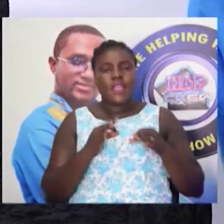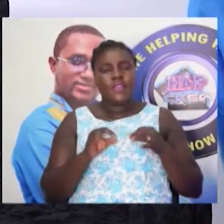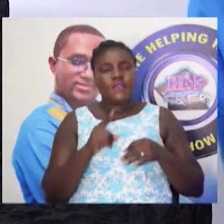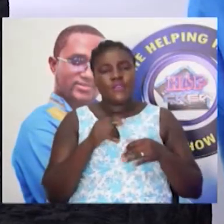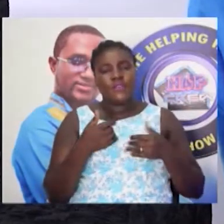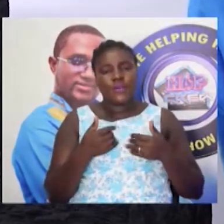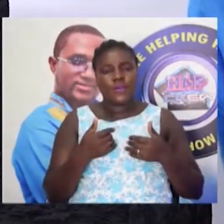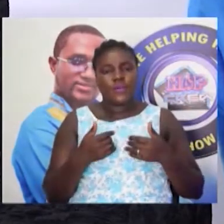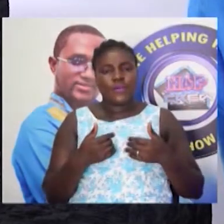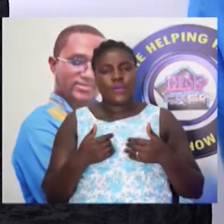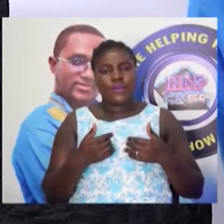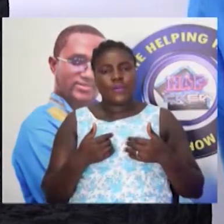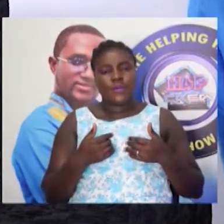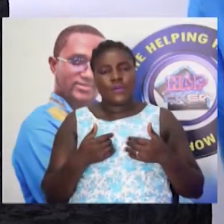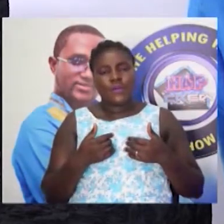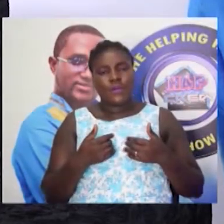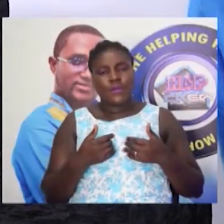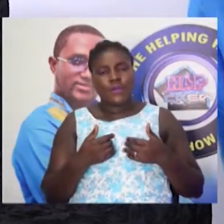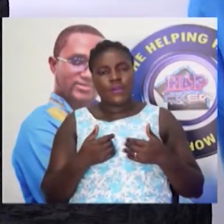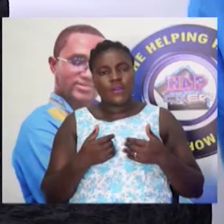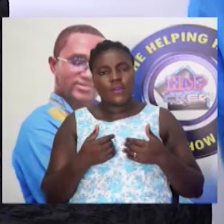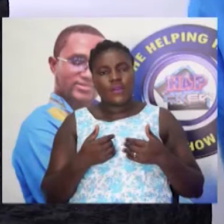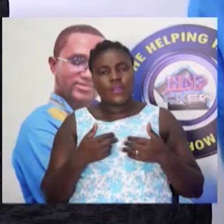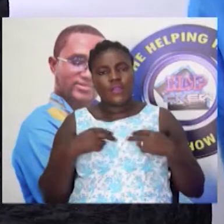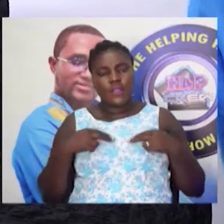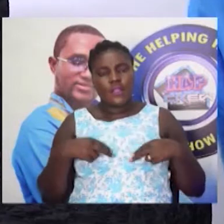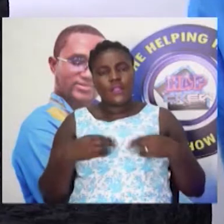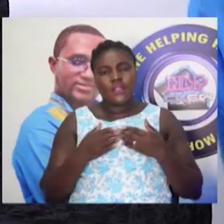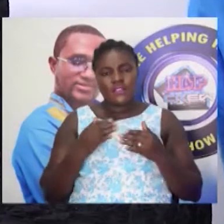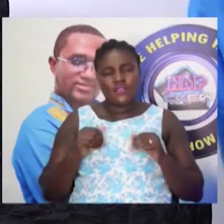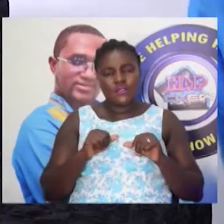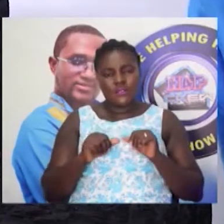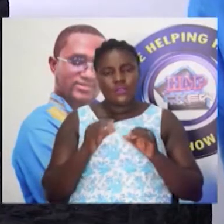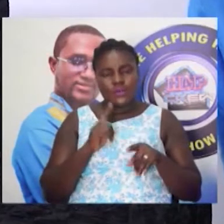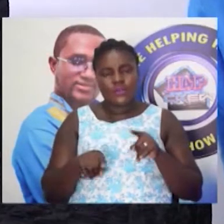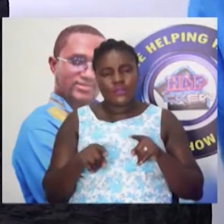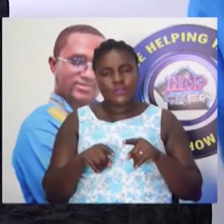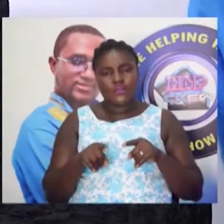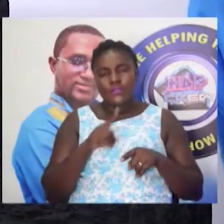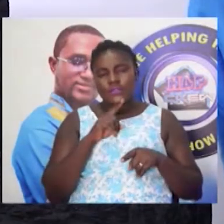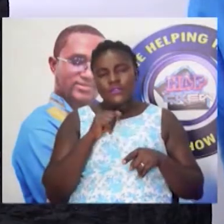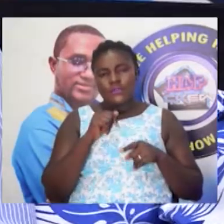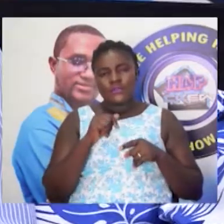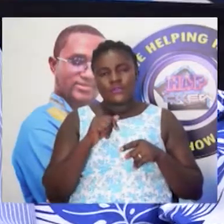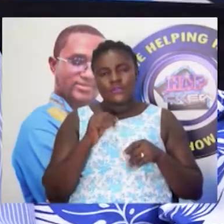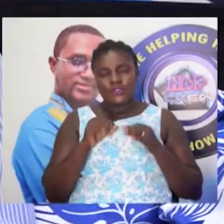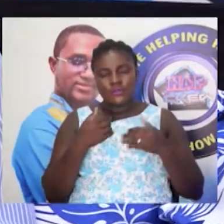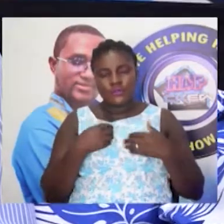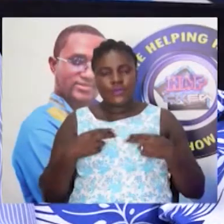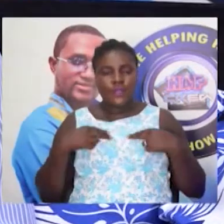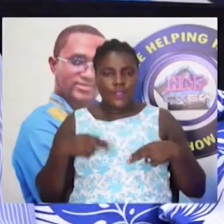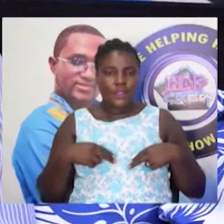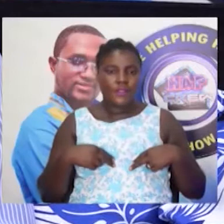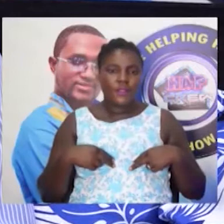If you have help, it's easy to go on. What if you don't have help? So, if you have